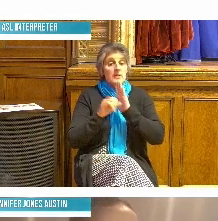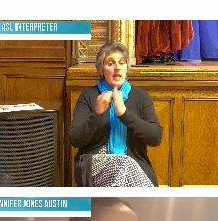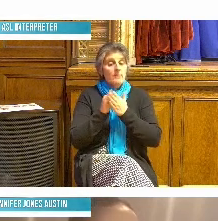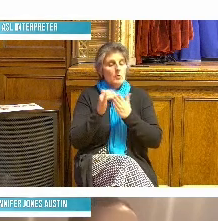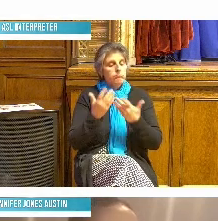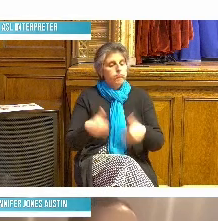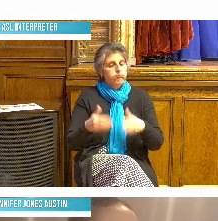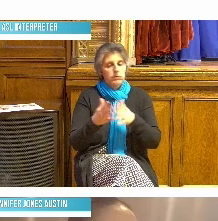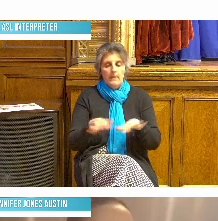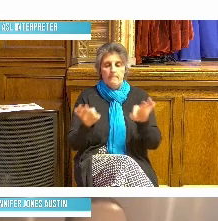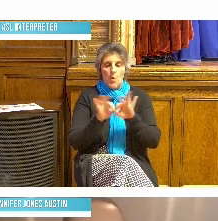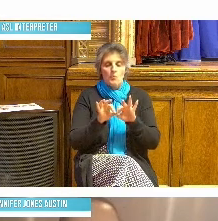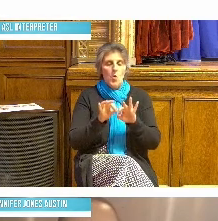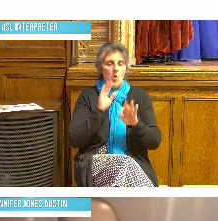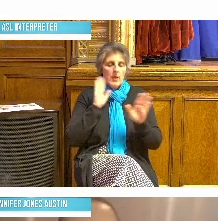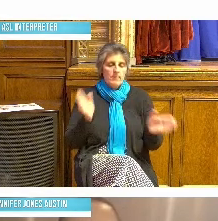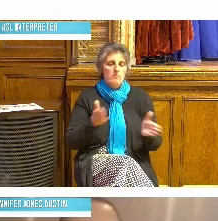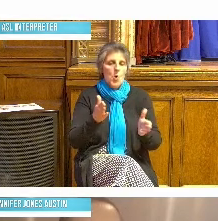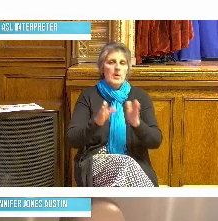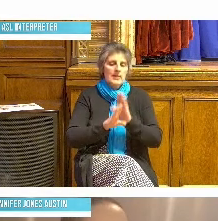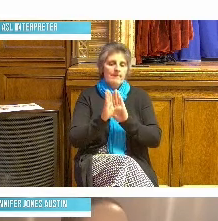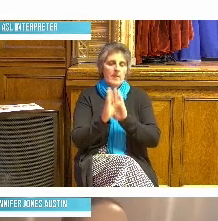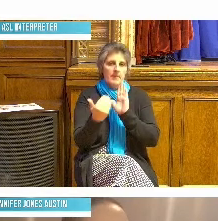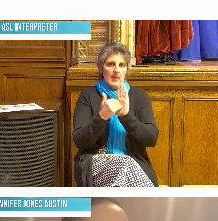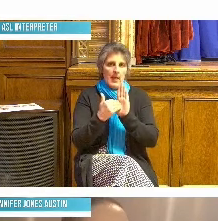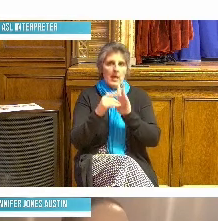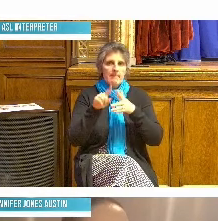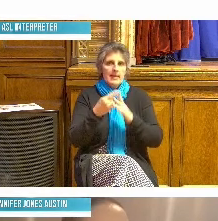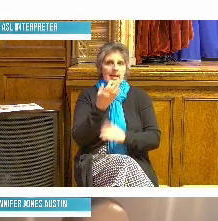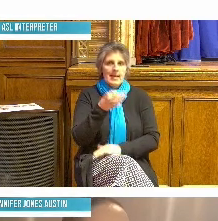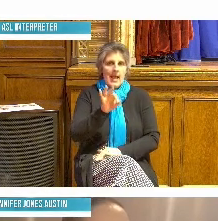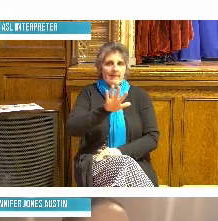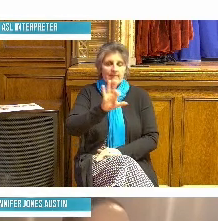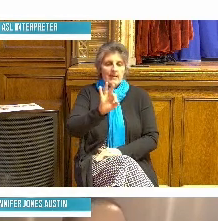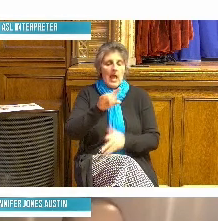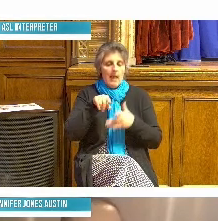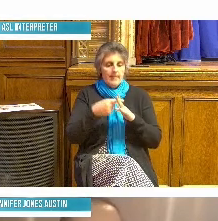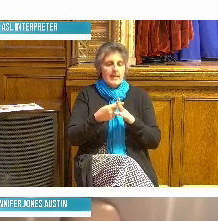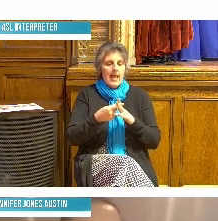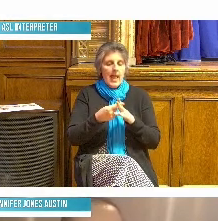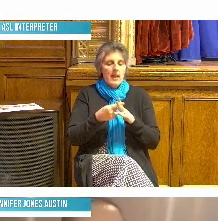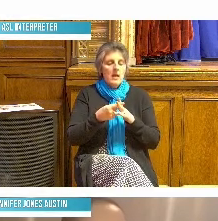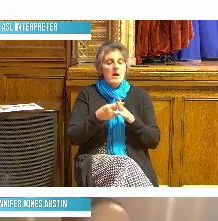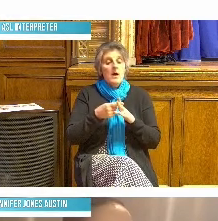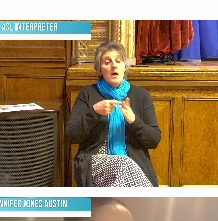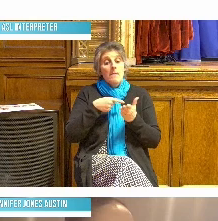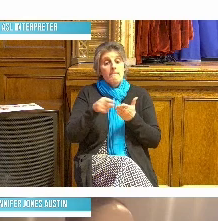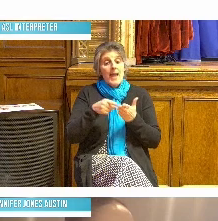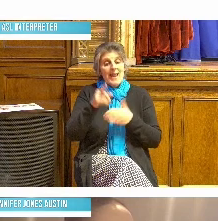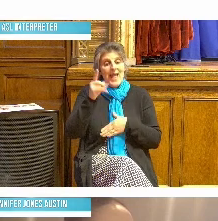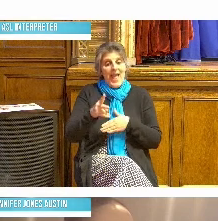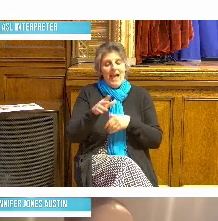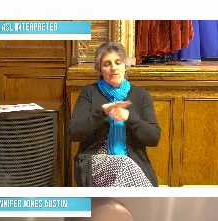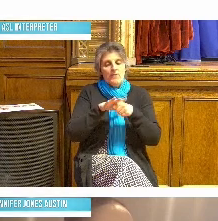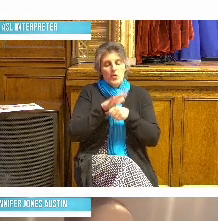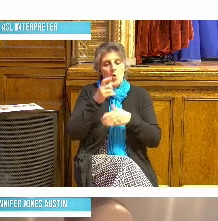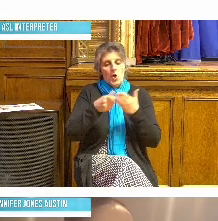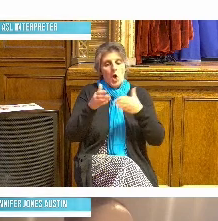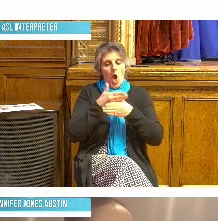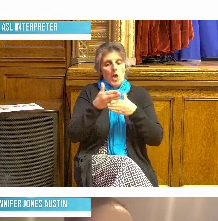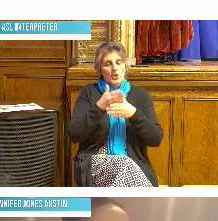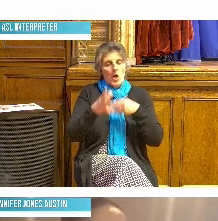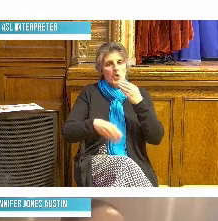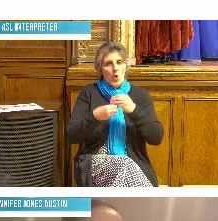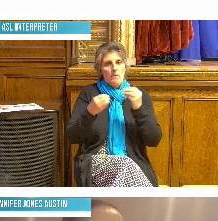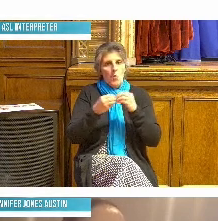crucial role in promoting redevelopment. Beginning in 1959, it began paying up to half of the local cost share, a total